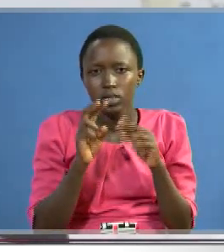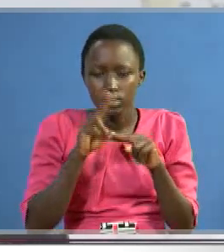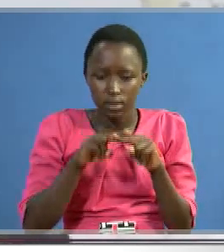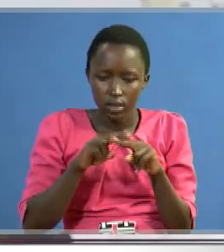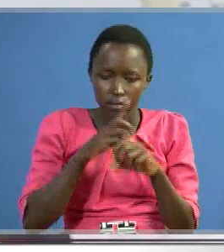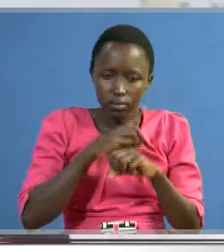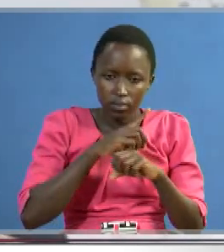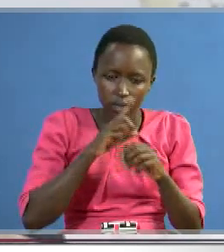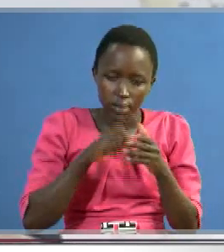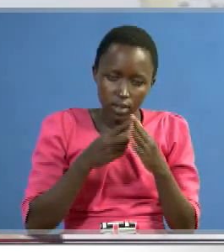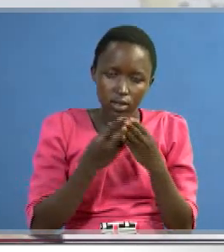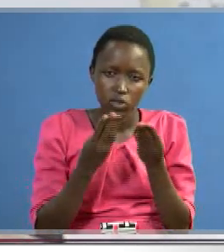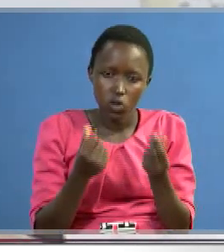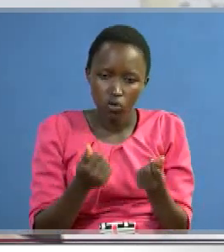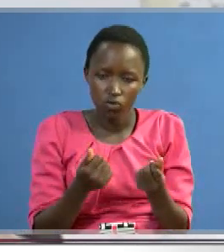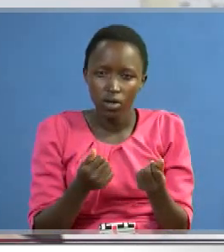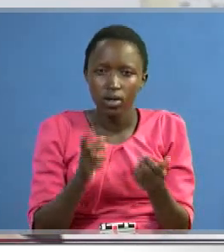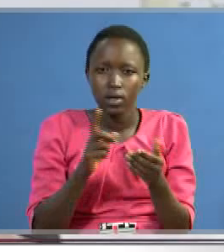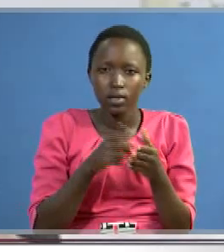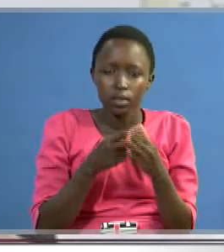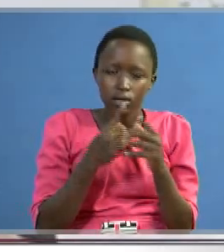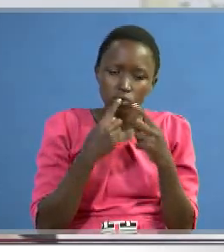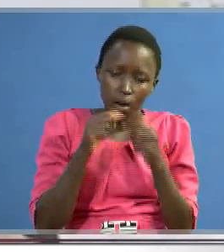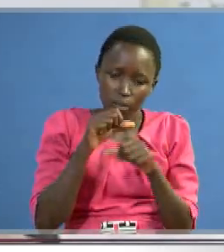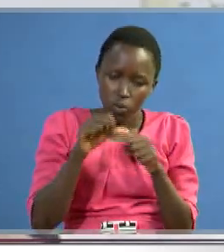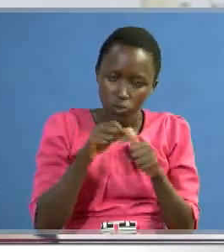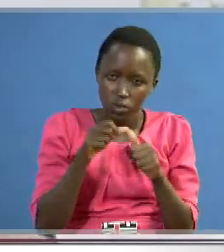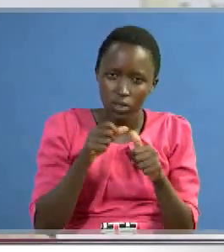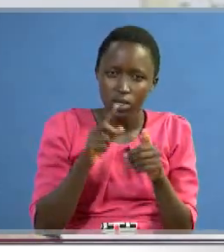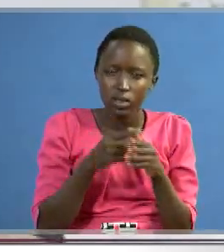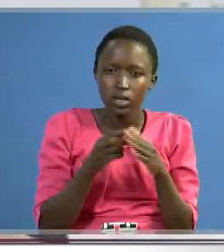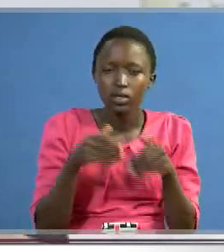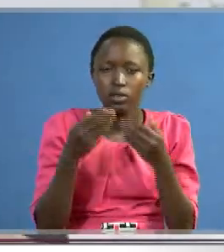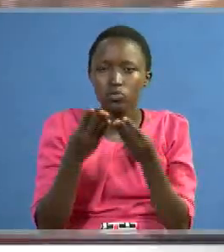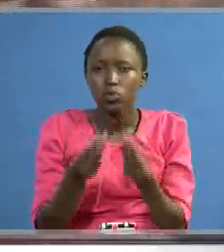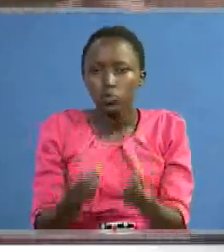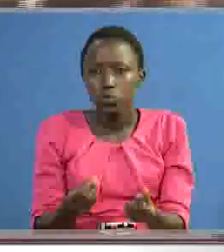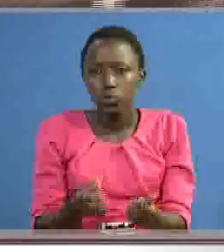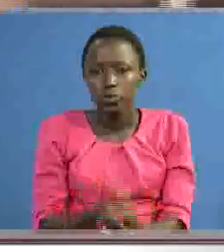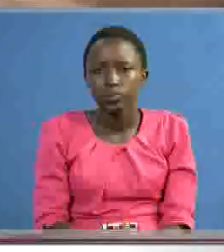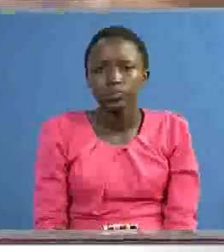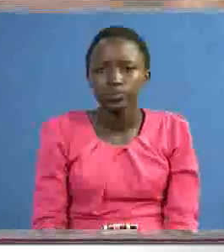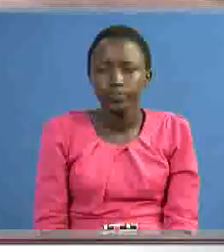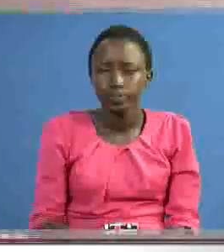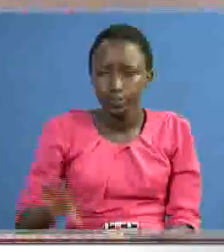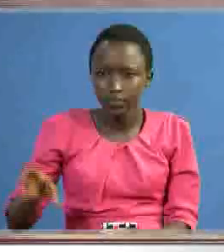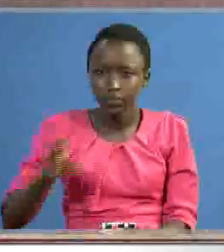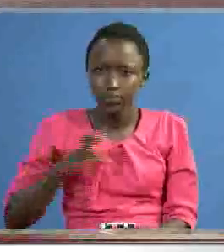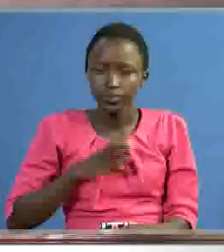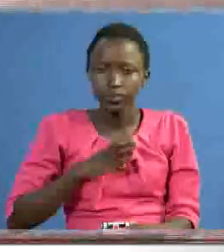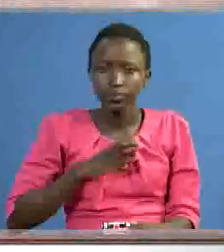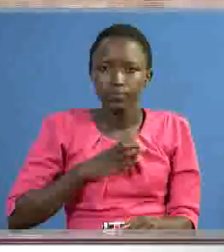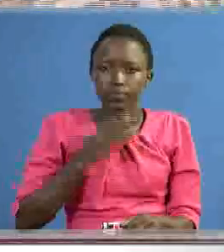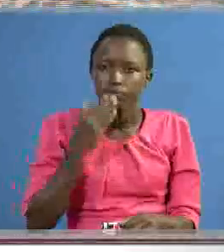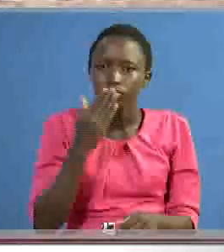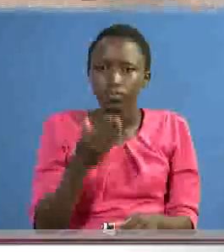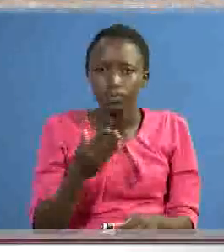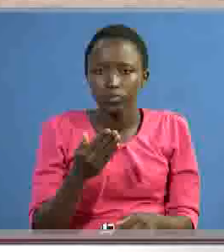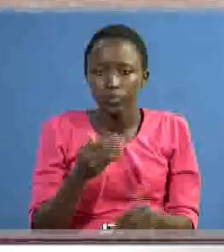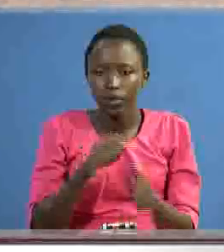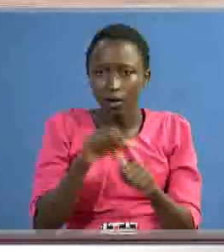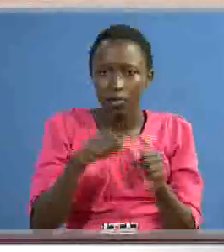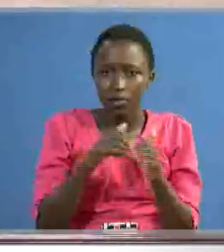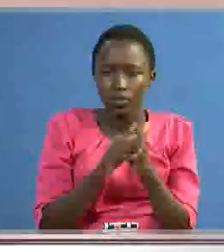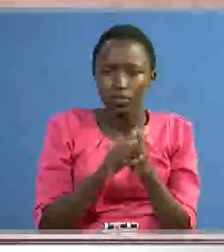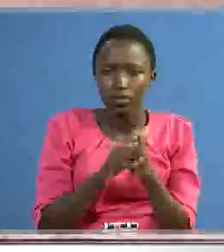sit down and iron them out unnhhh addressed them and provide solution the county commissioner was responding to concerns